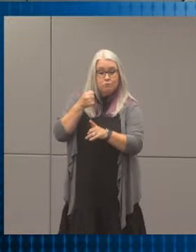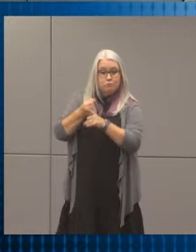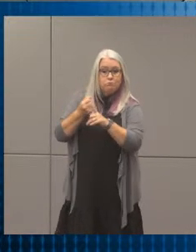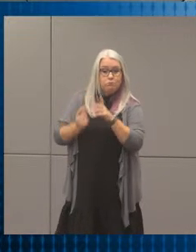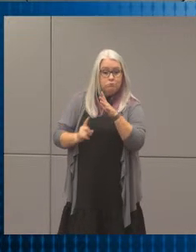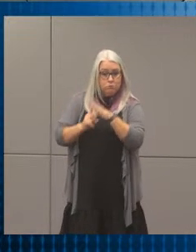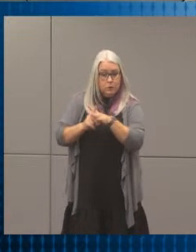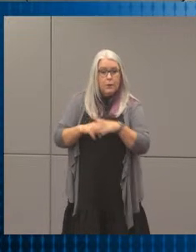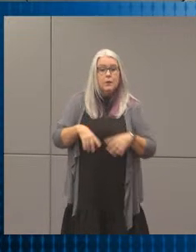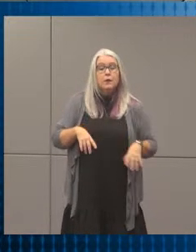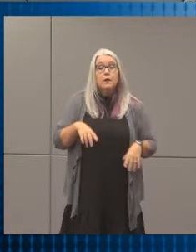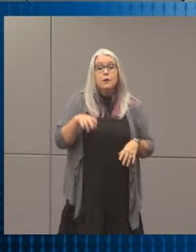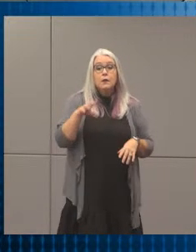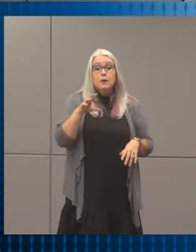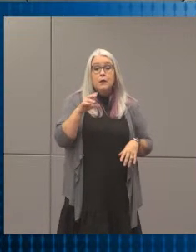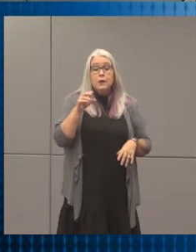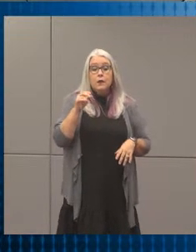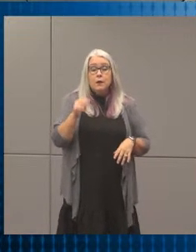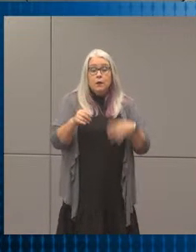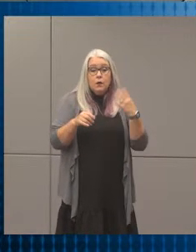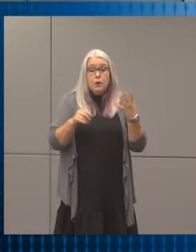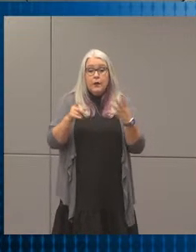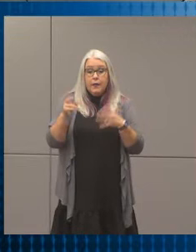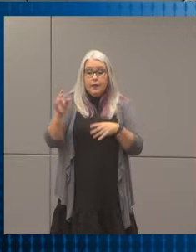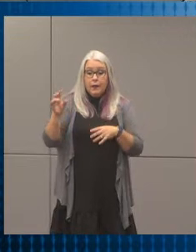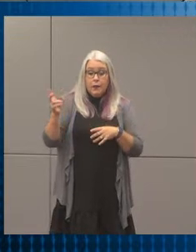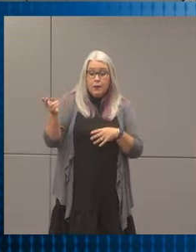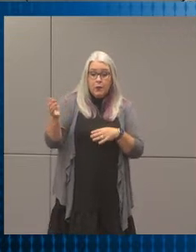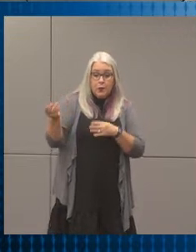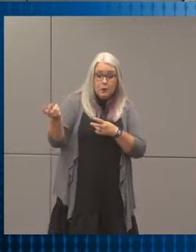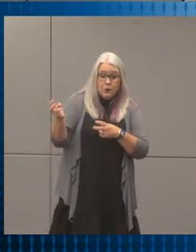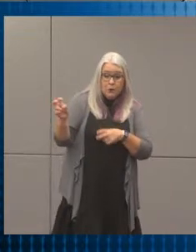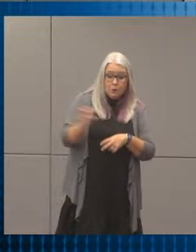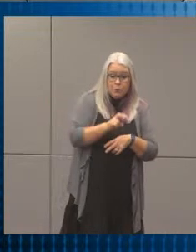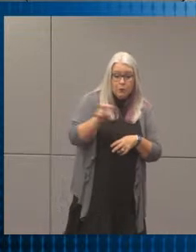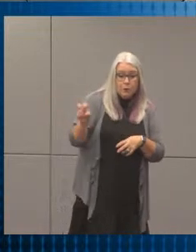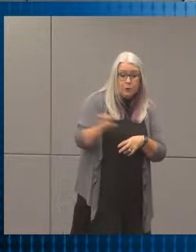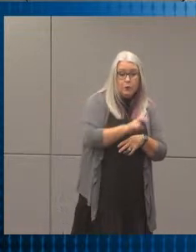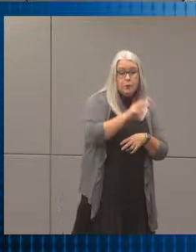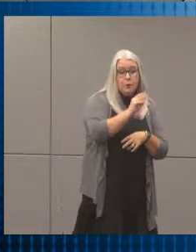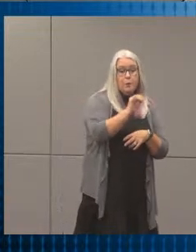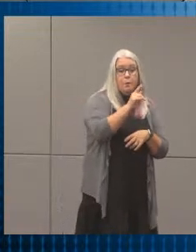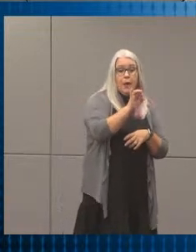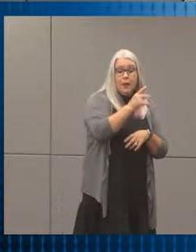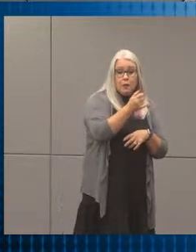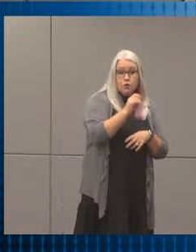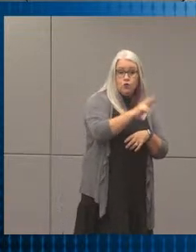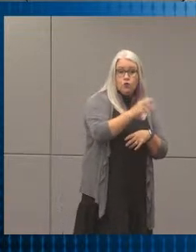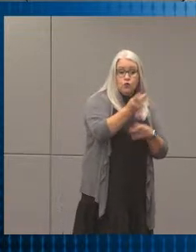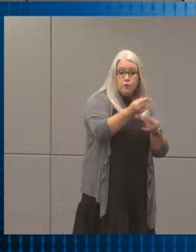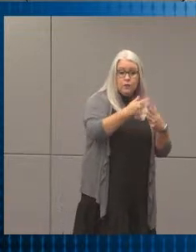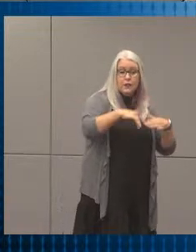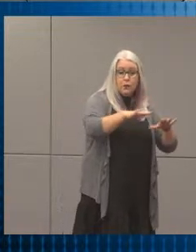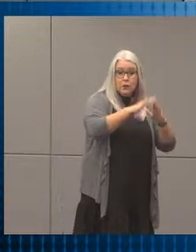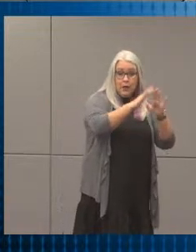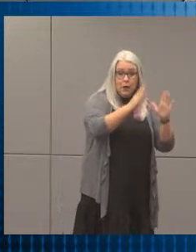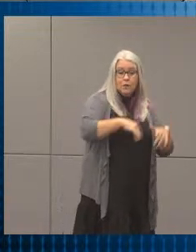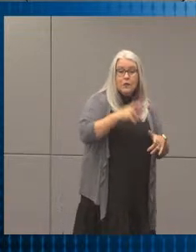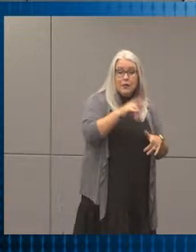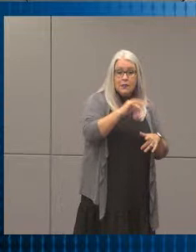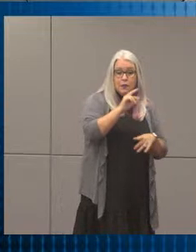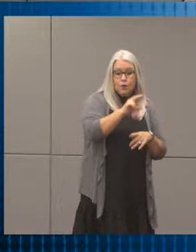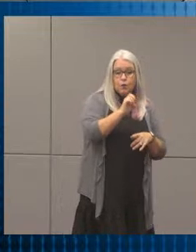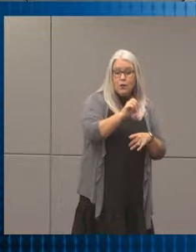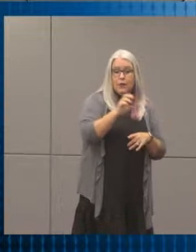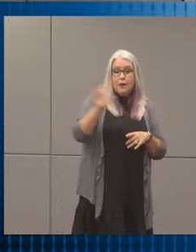there were 4 buses of students that were that made their way to the Ballinger Field House, which is our relocation center for them,